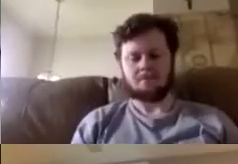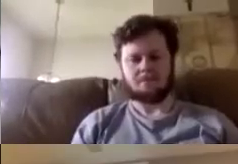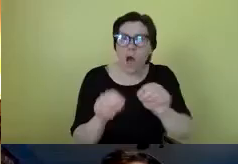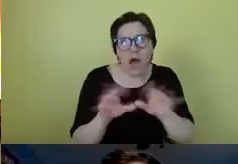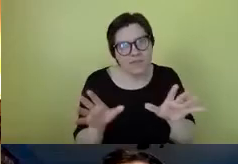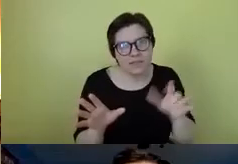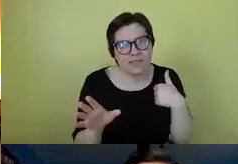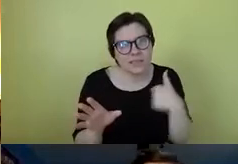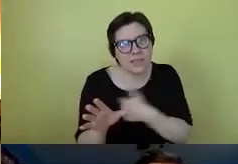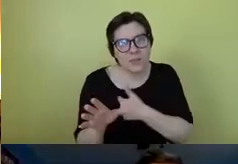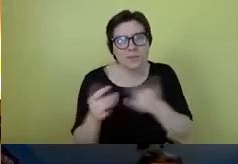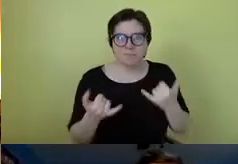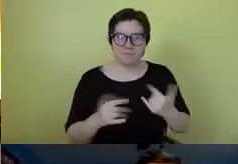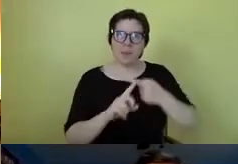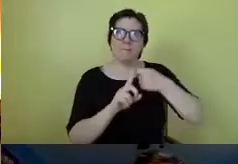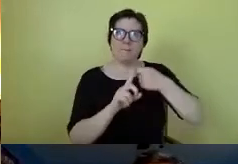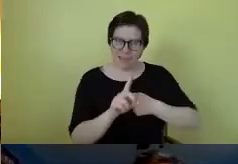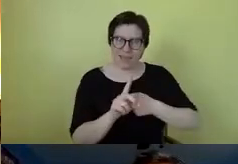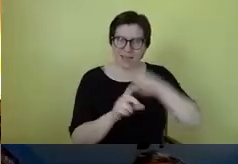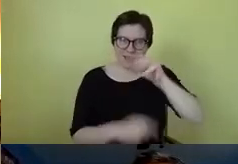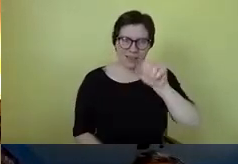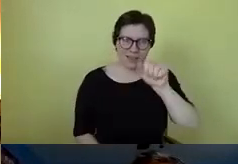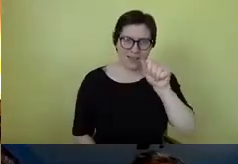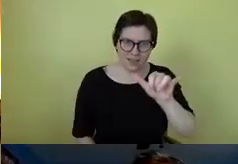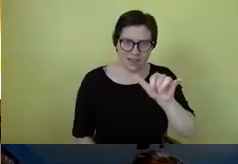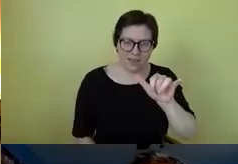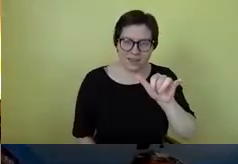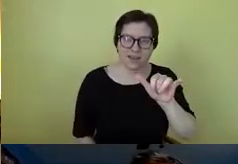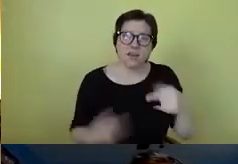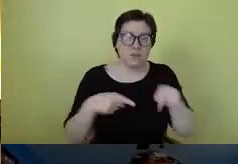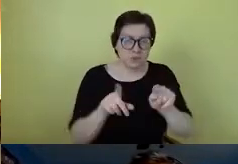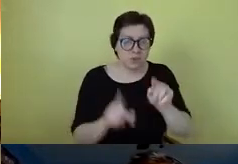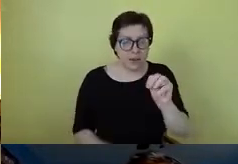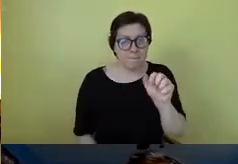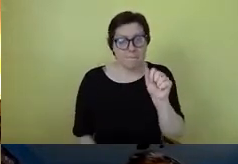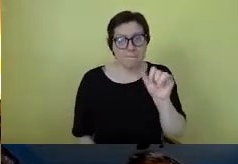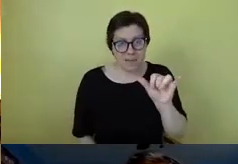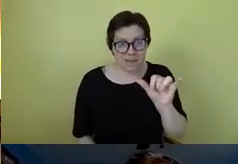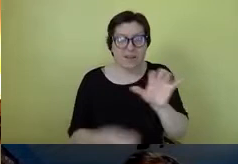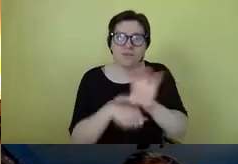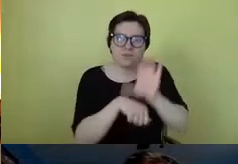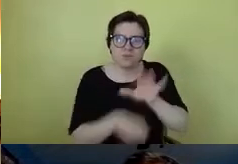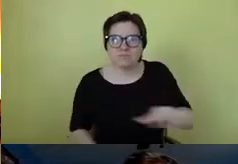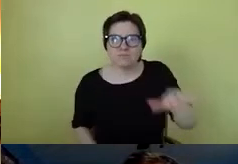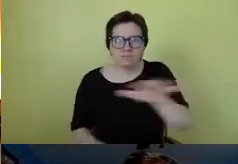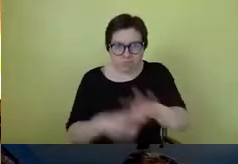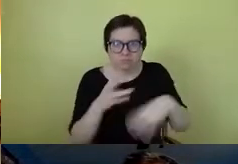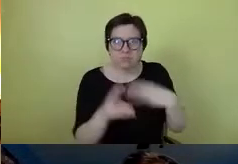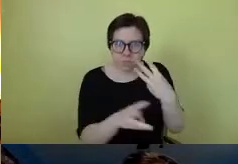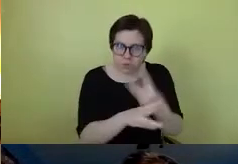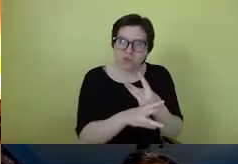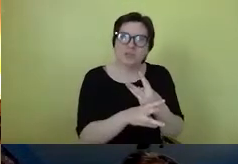we are in the month of May, and during that month of May, the church throughout the world,